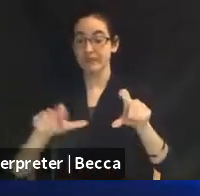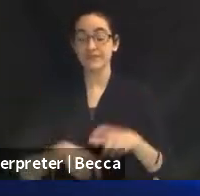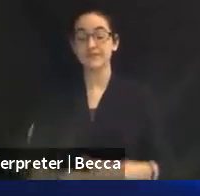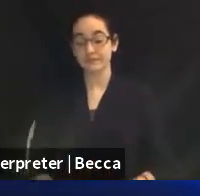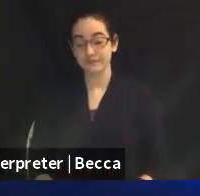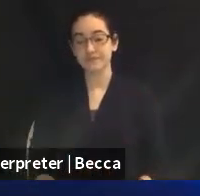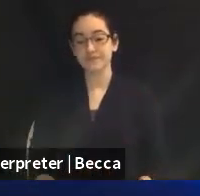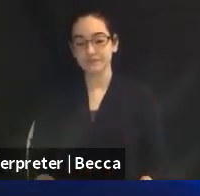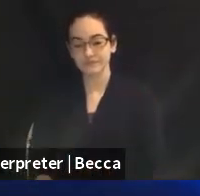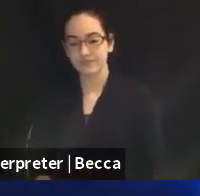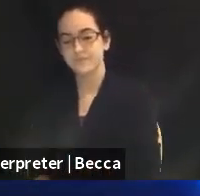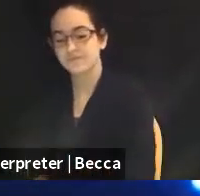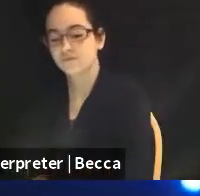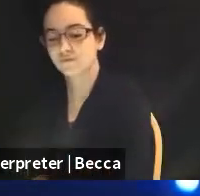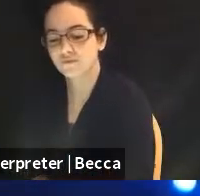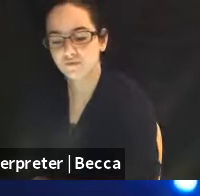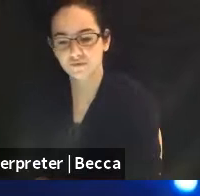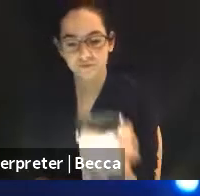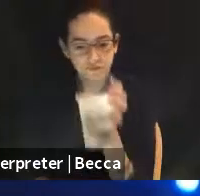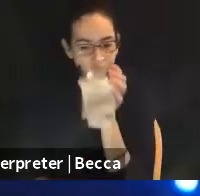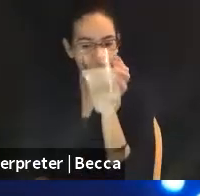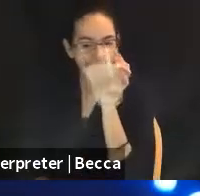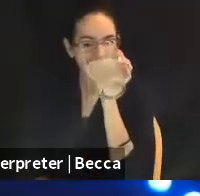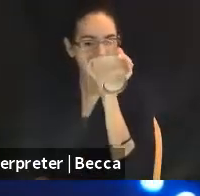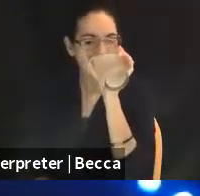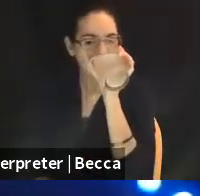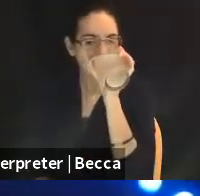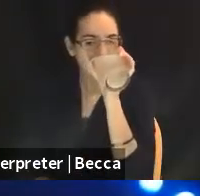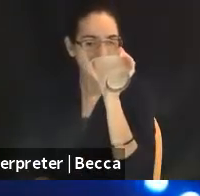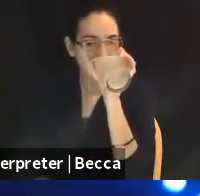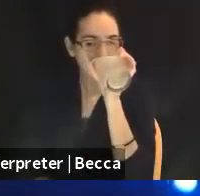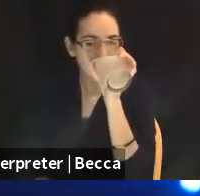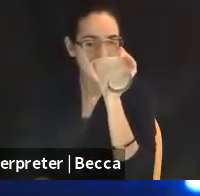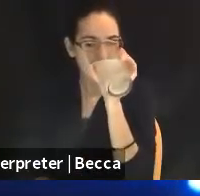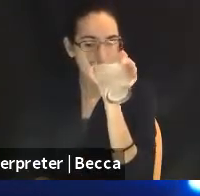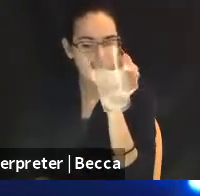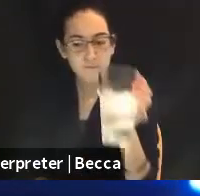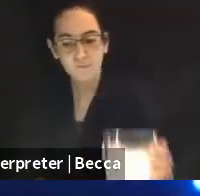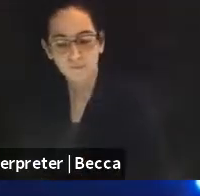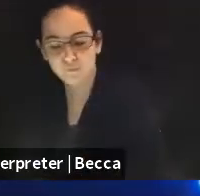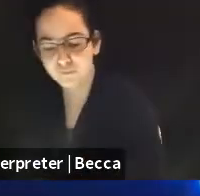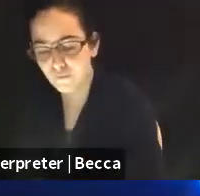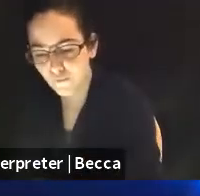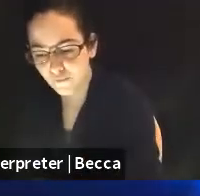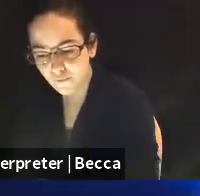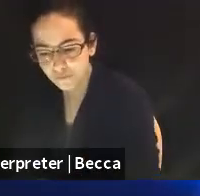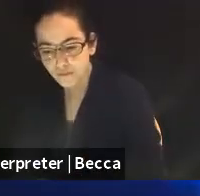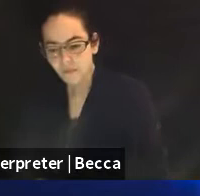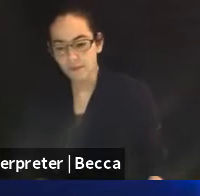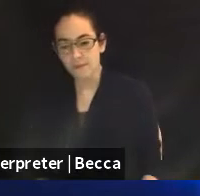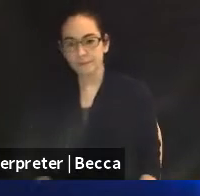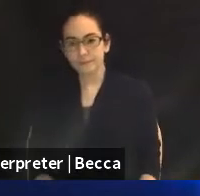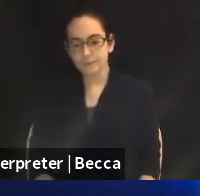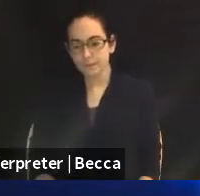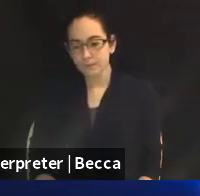5, cursed. There you go. Let's just start right there. You're cursed. Cursed is the one who trusts